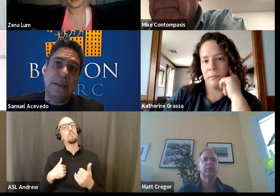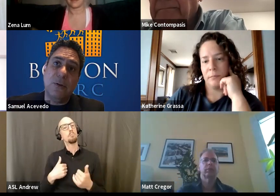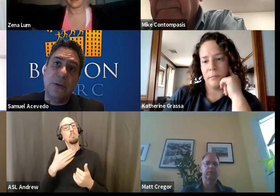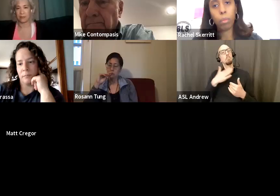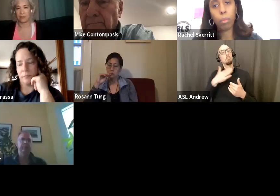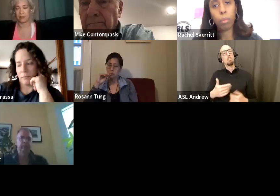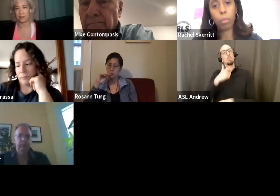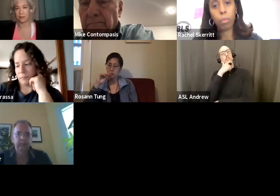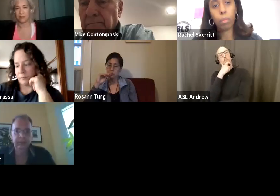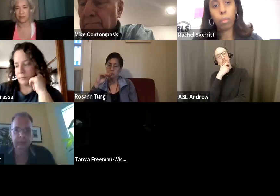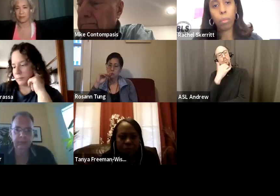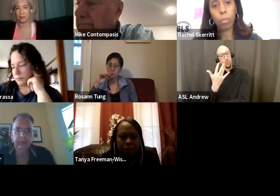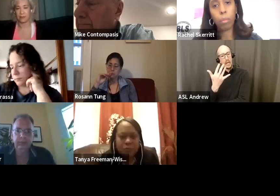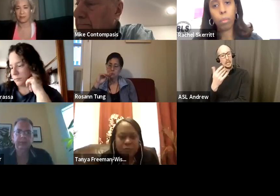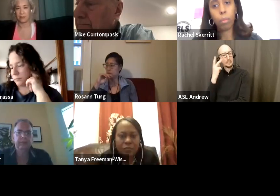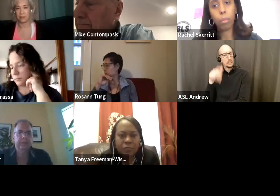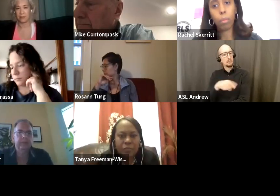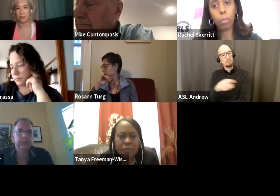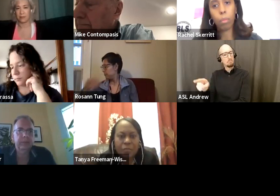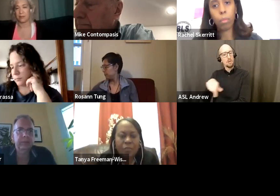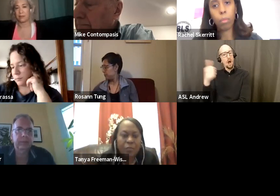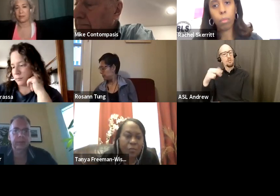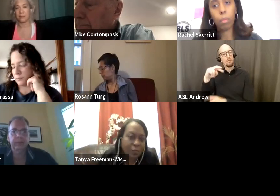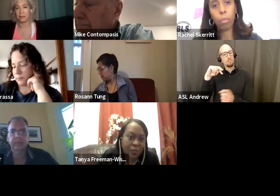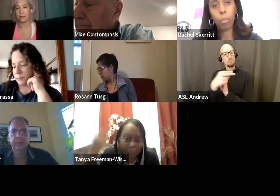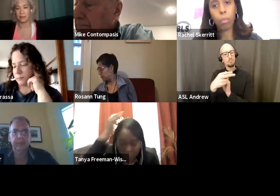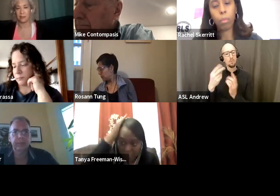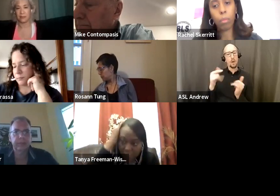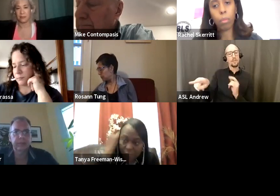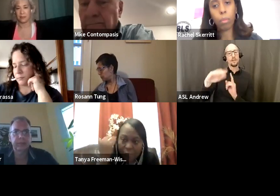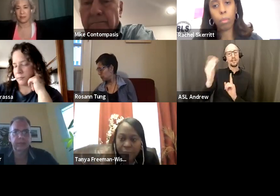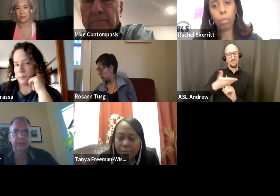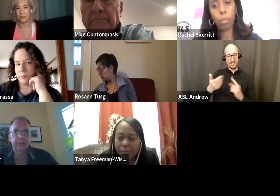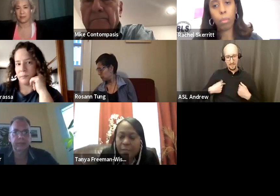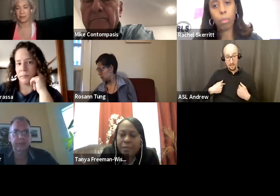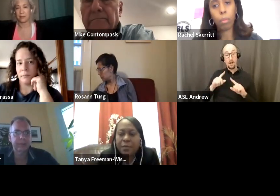in this discourse. What I will say though, Mr. Contemposis,